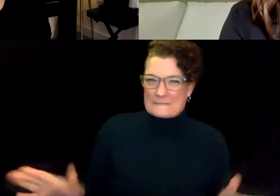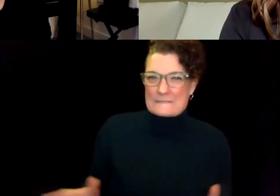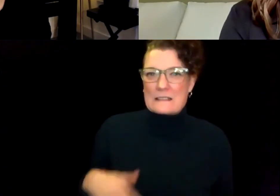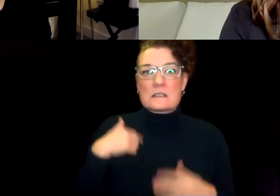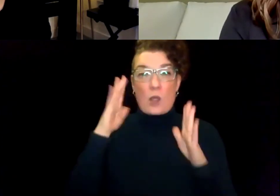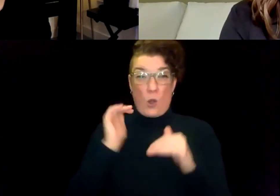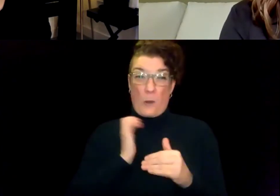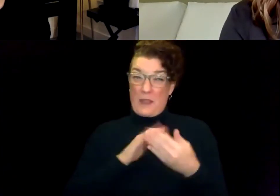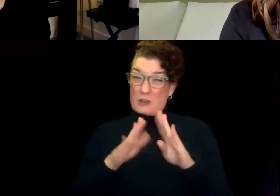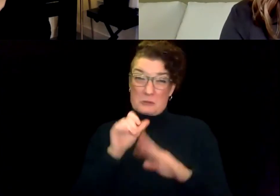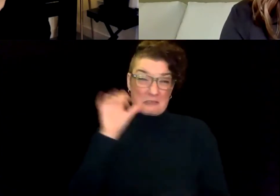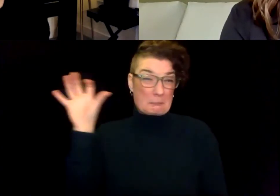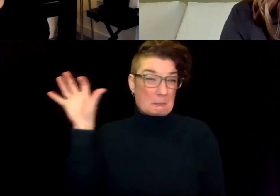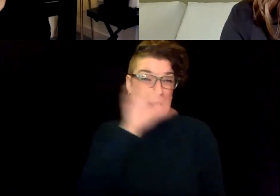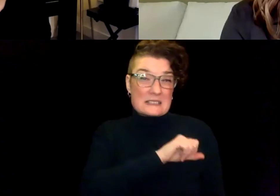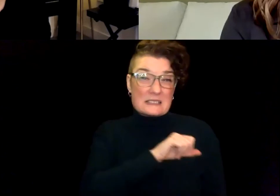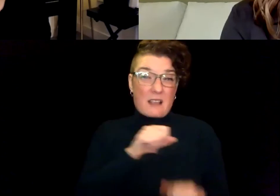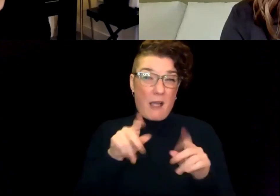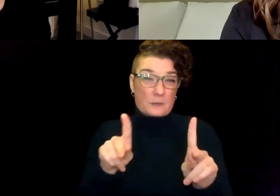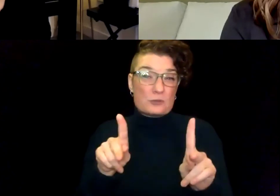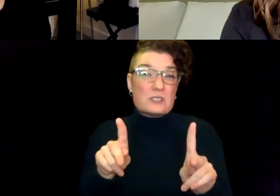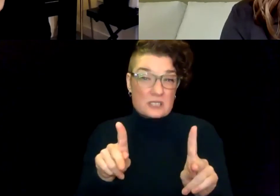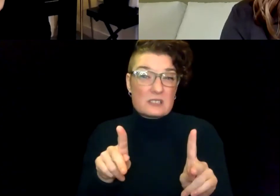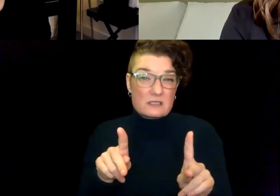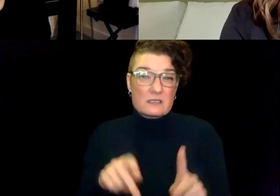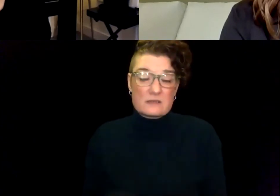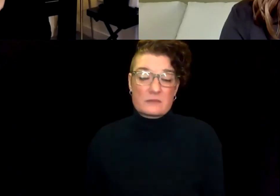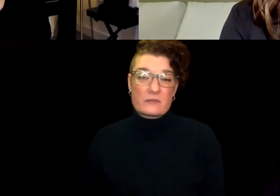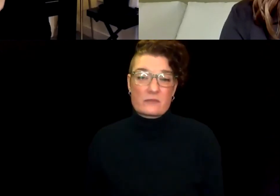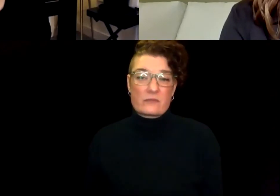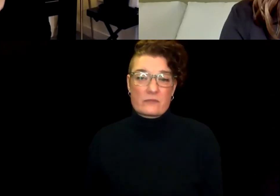community doesn't miss out or mismanage this opportunity. And